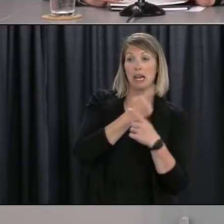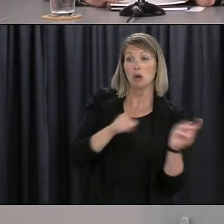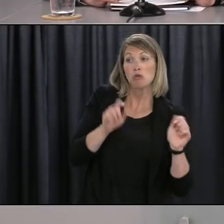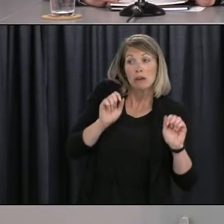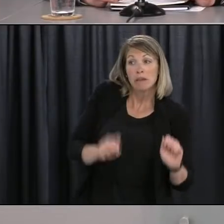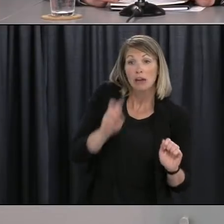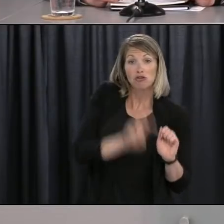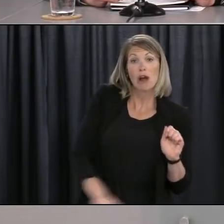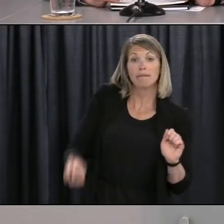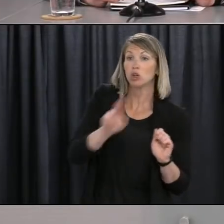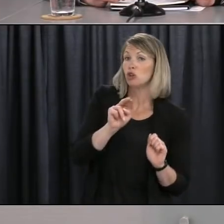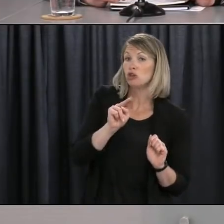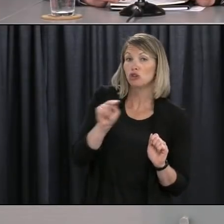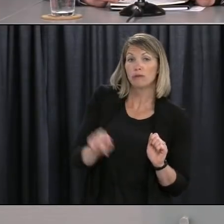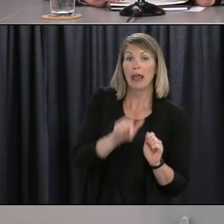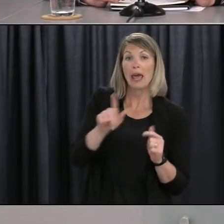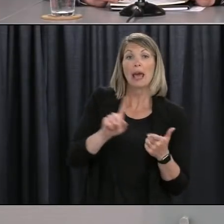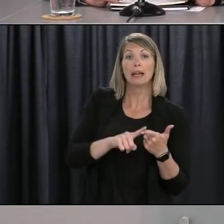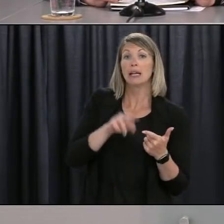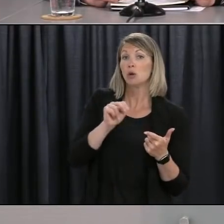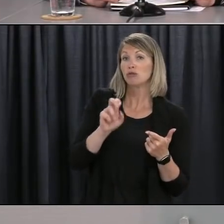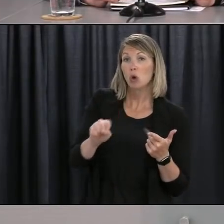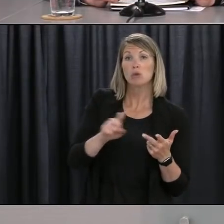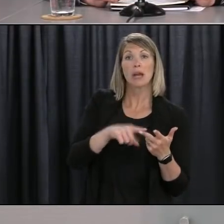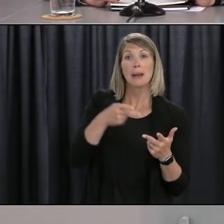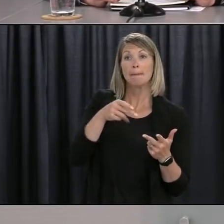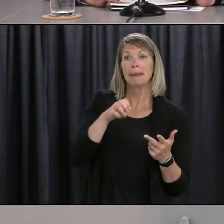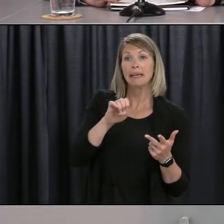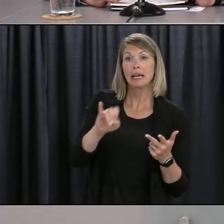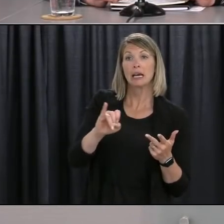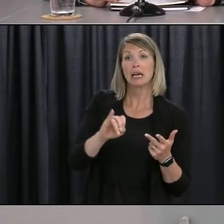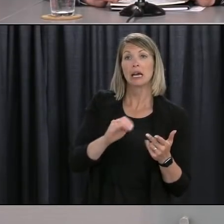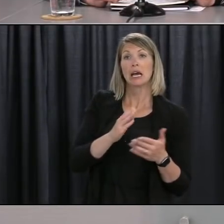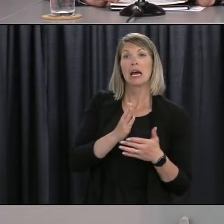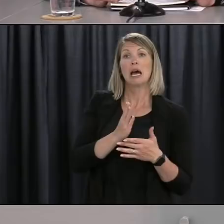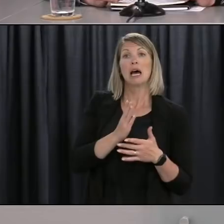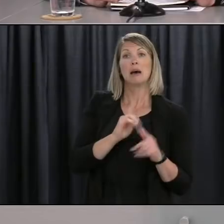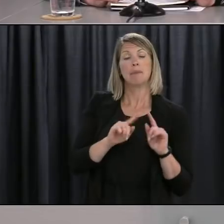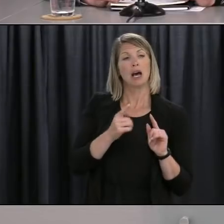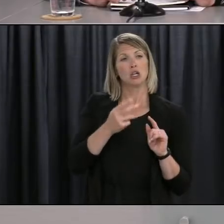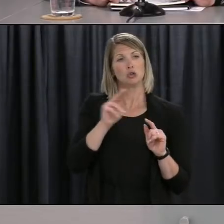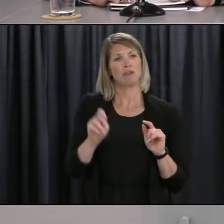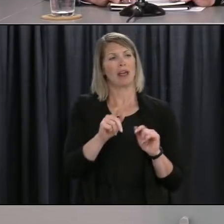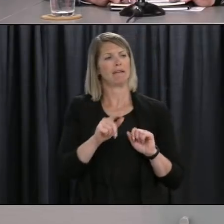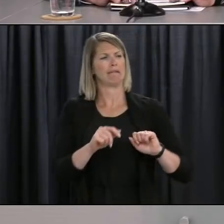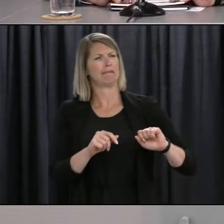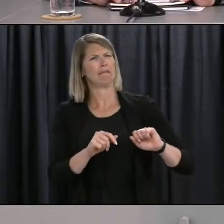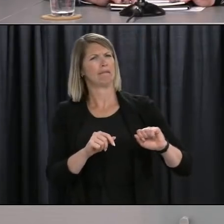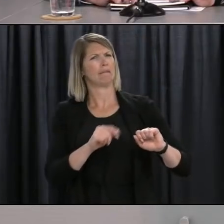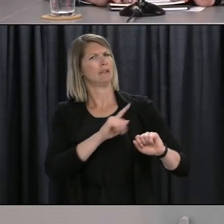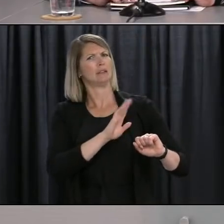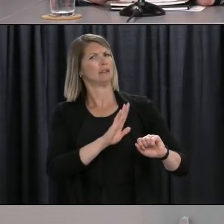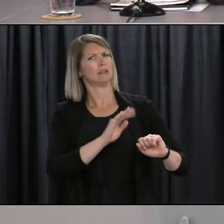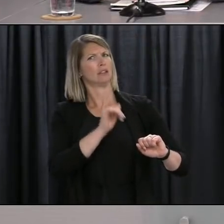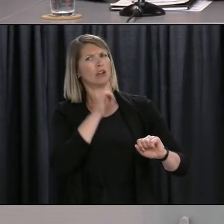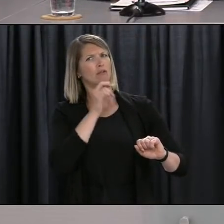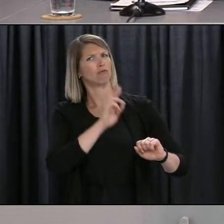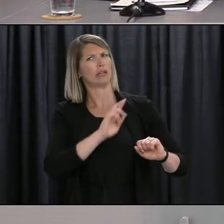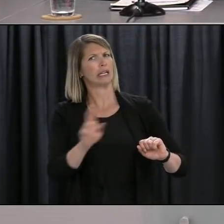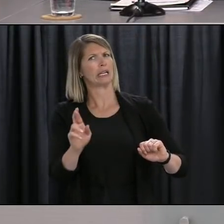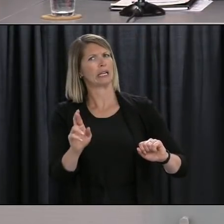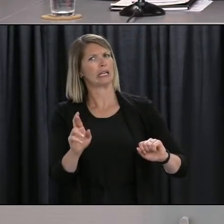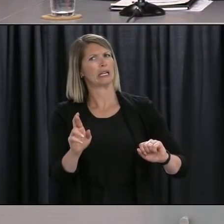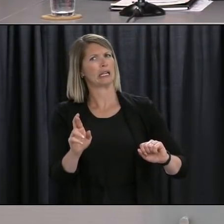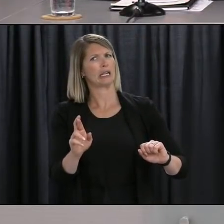they might not have an Atlantic bubble. People were not sure about it. So 11 days is not a lot, actually, for making plans and